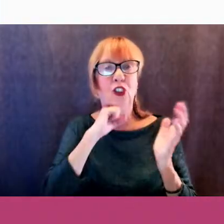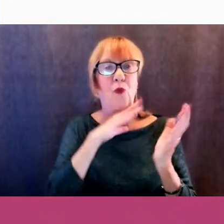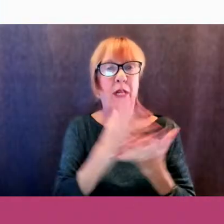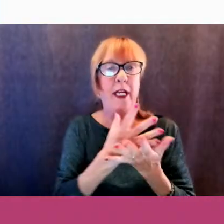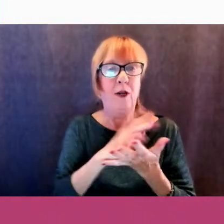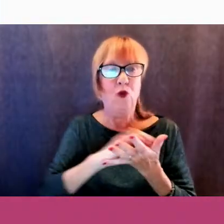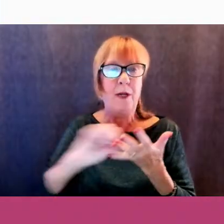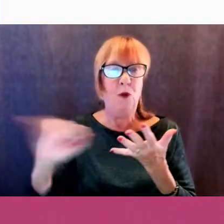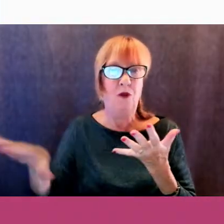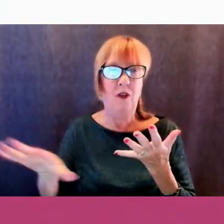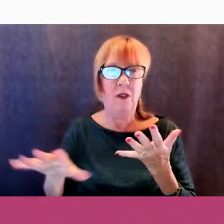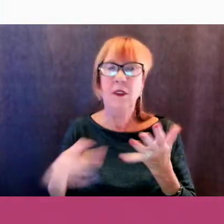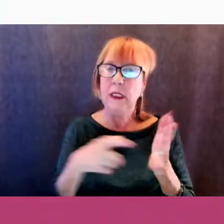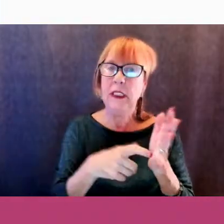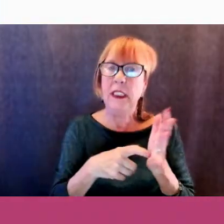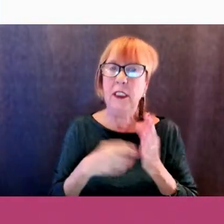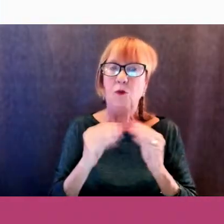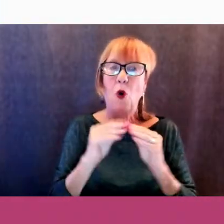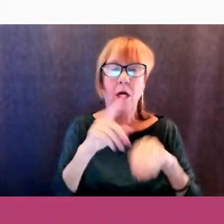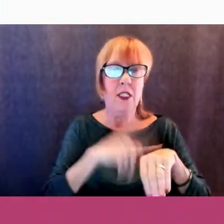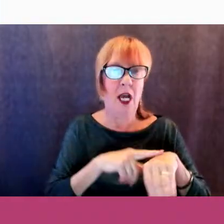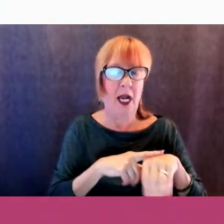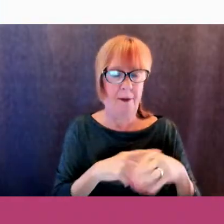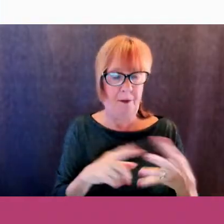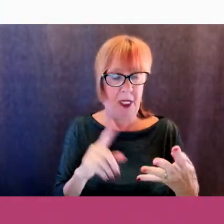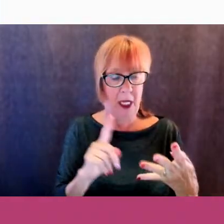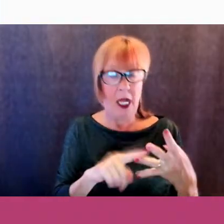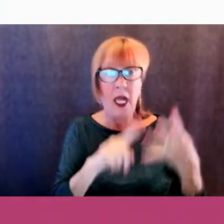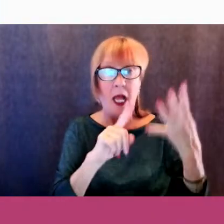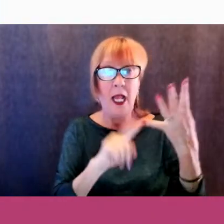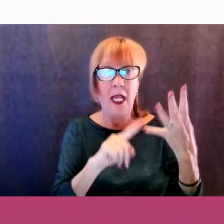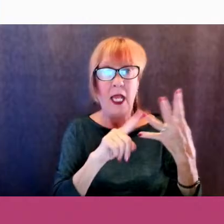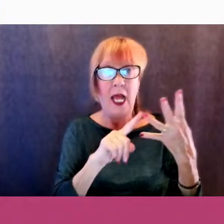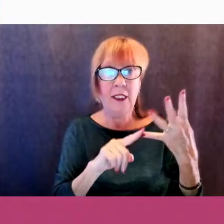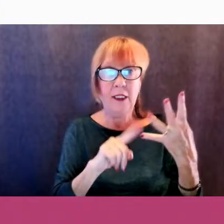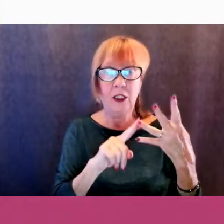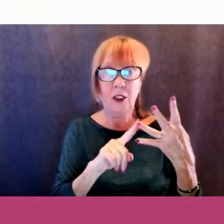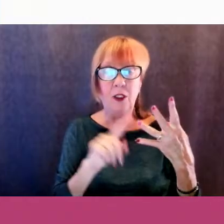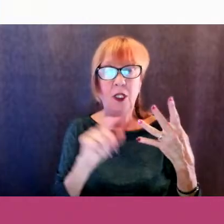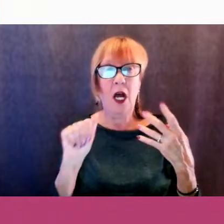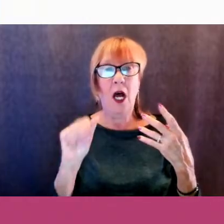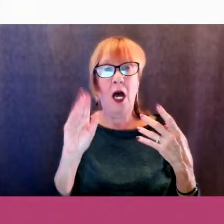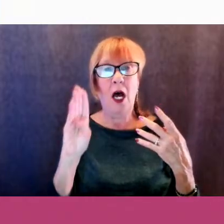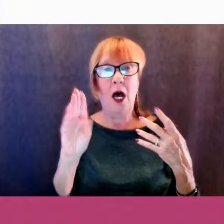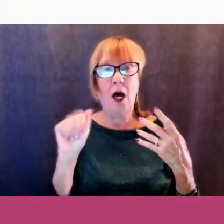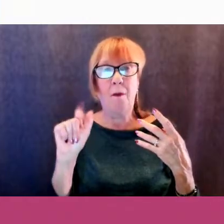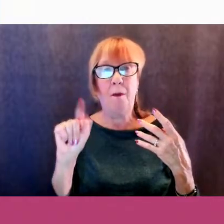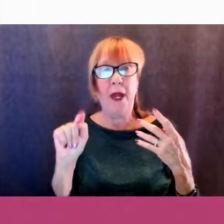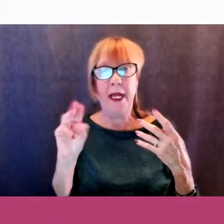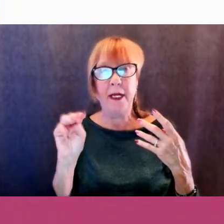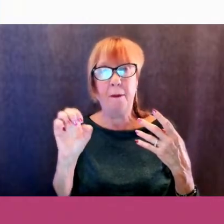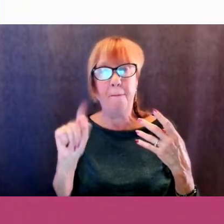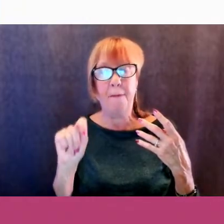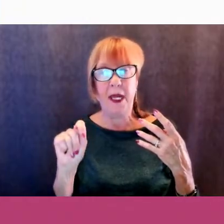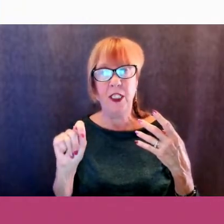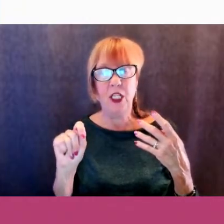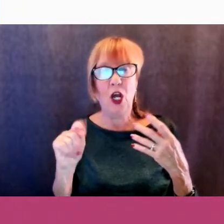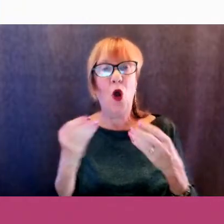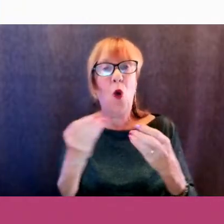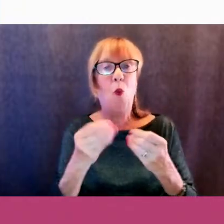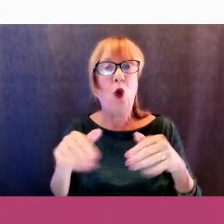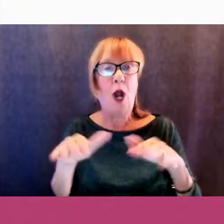time. Then last 2 items here, so abatement properties. So we are still